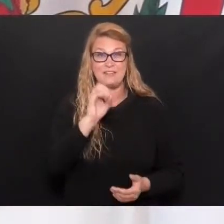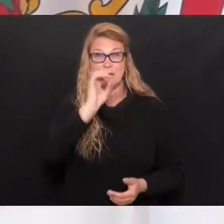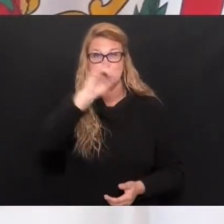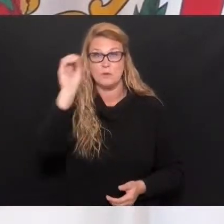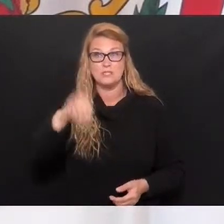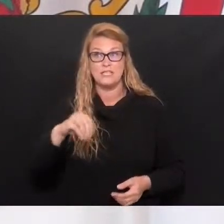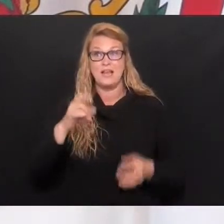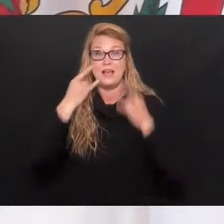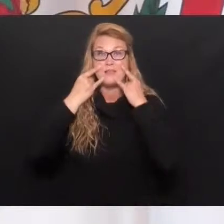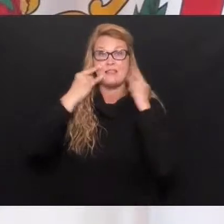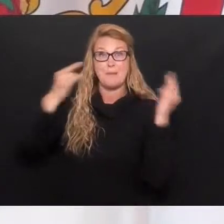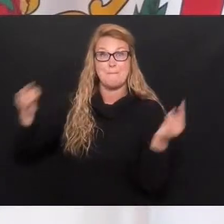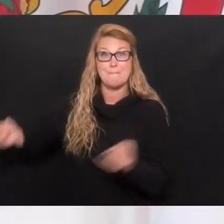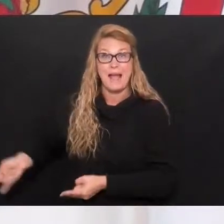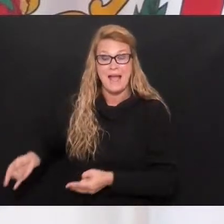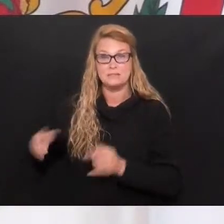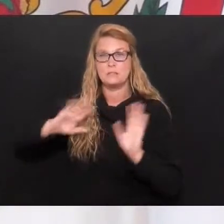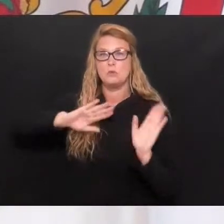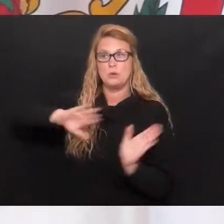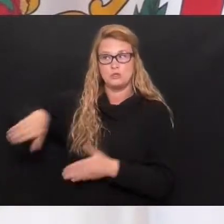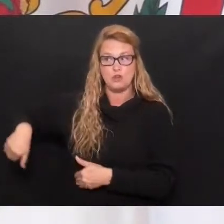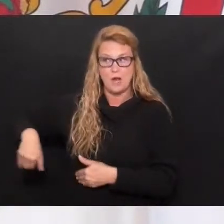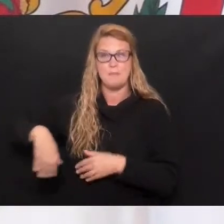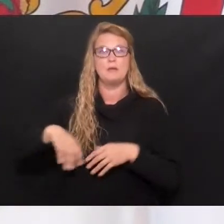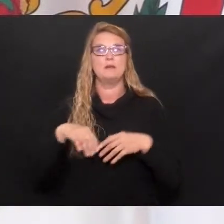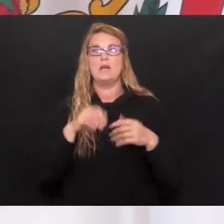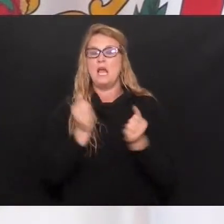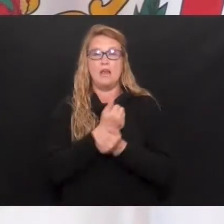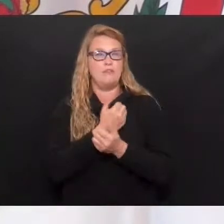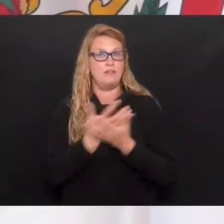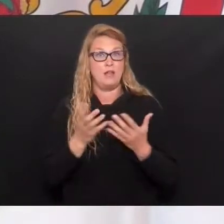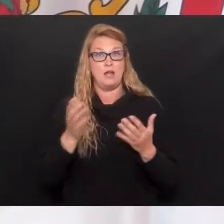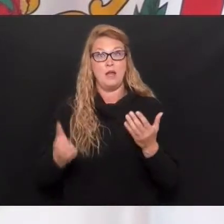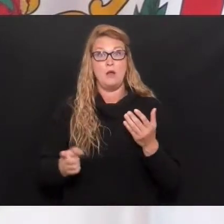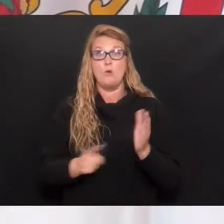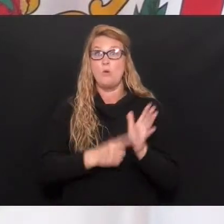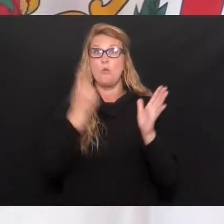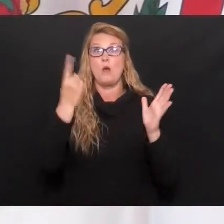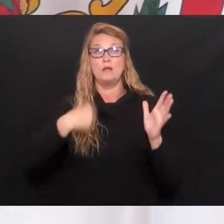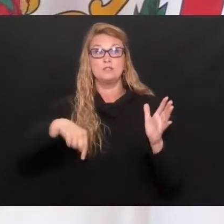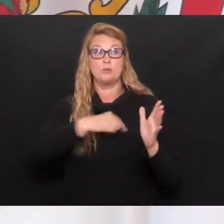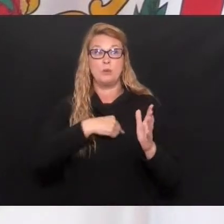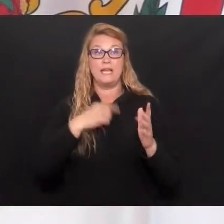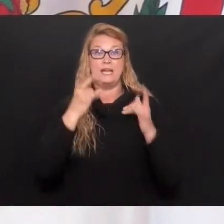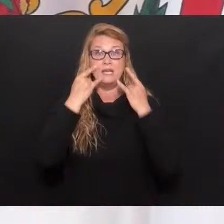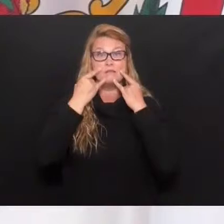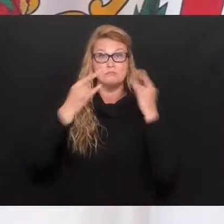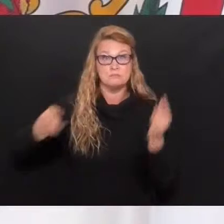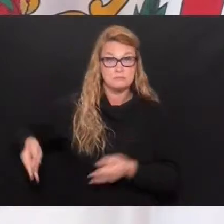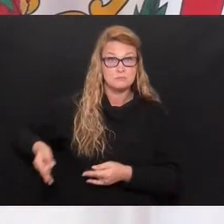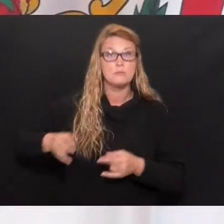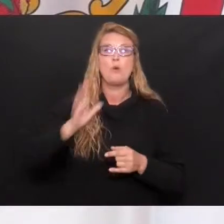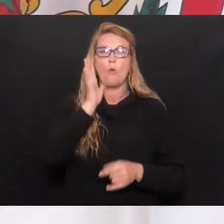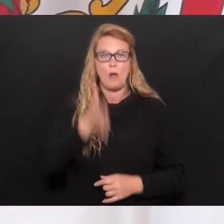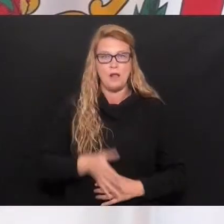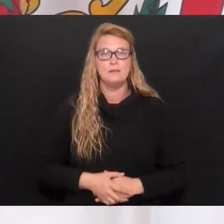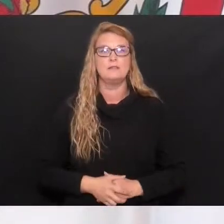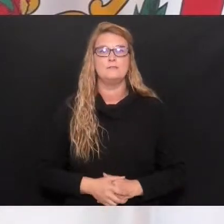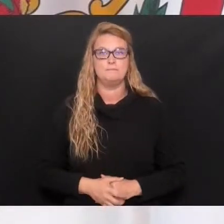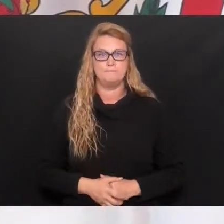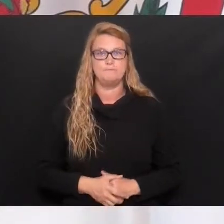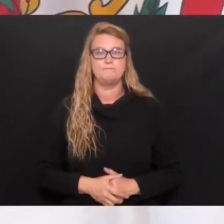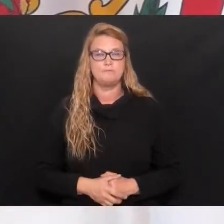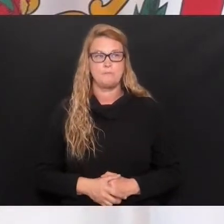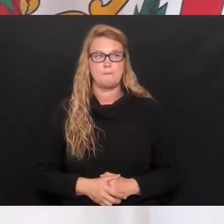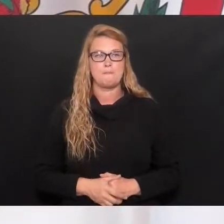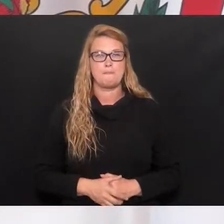this stuff will be a memory. Absolutely. When we get there, that's what we want to try to strive for. And